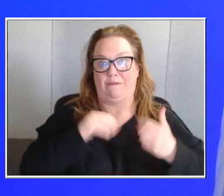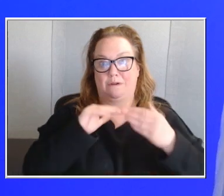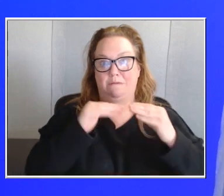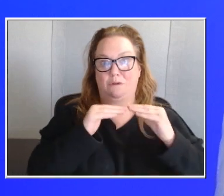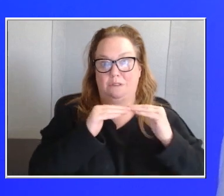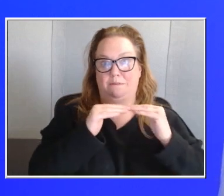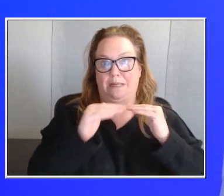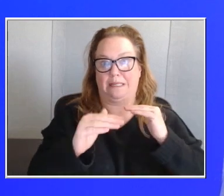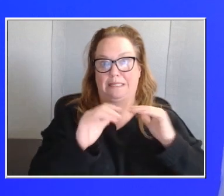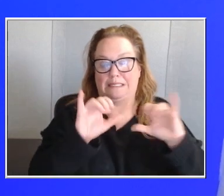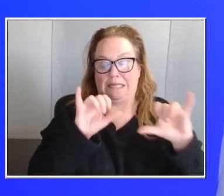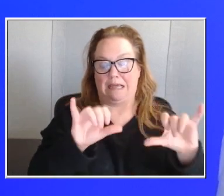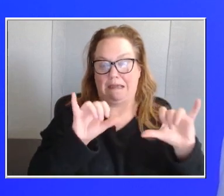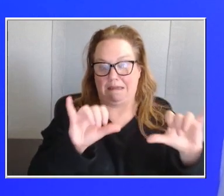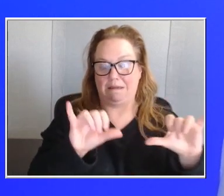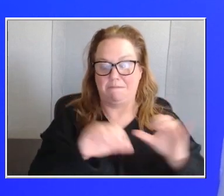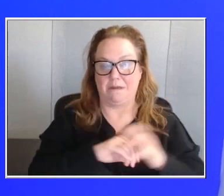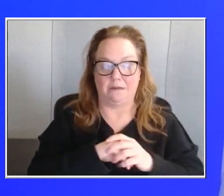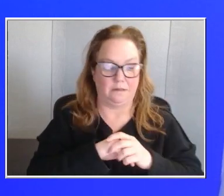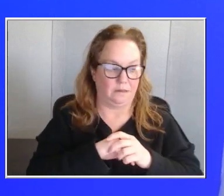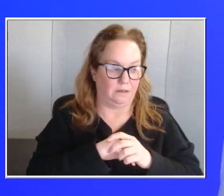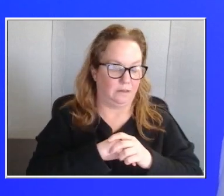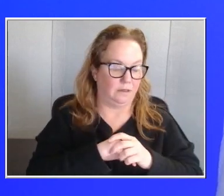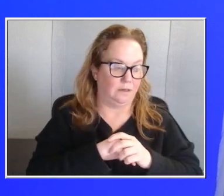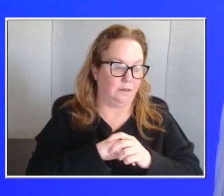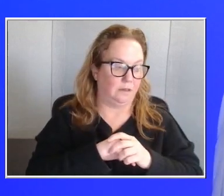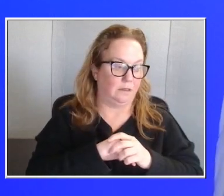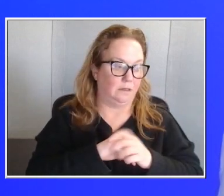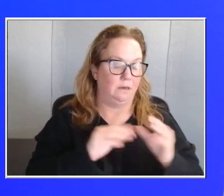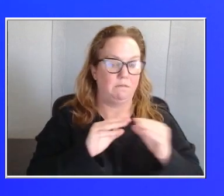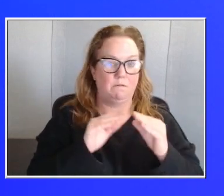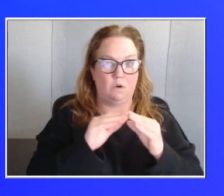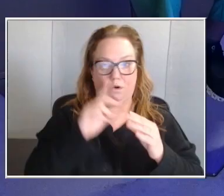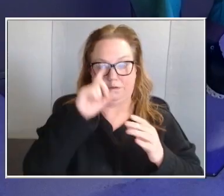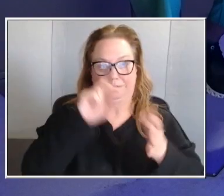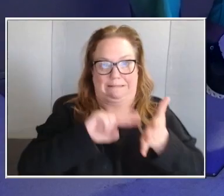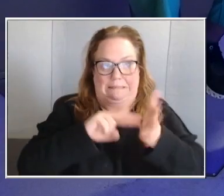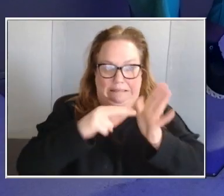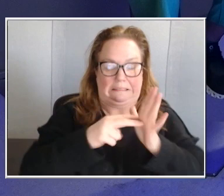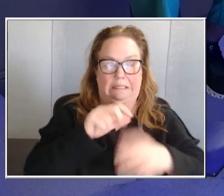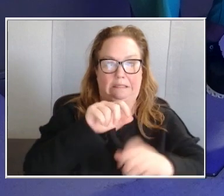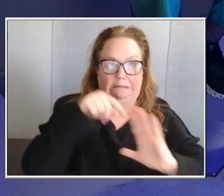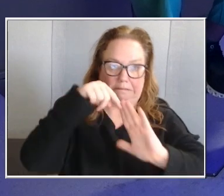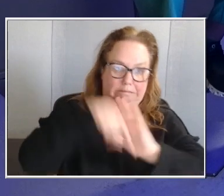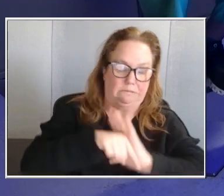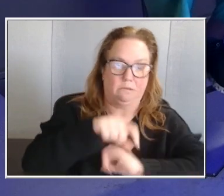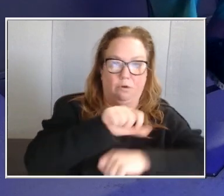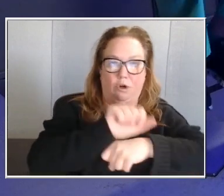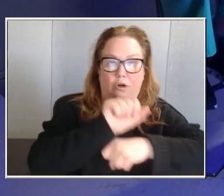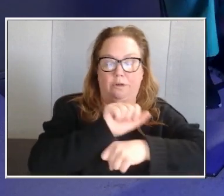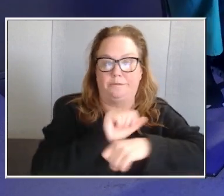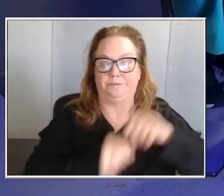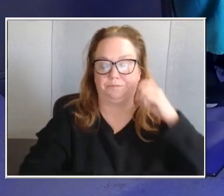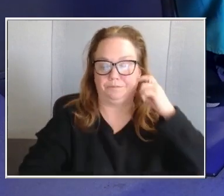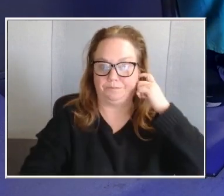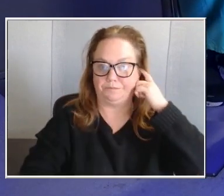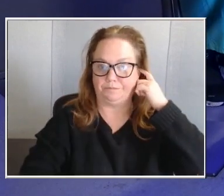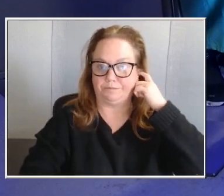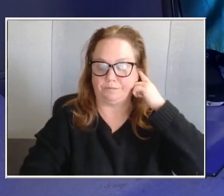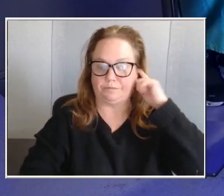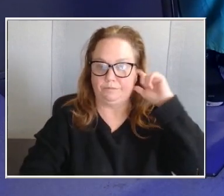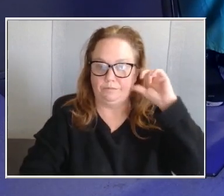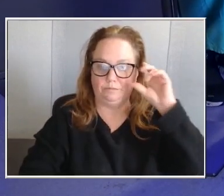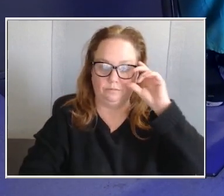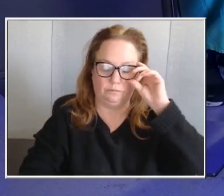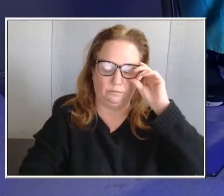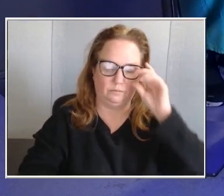keep the length of stay the same. It's just a lot more intensive work. So you're going to start tracking this